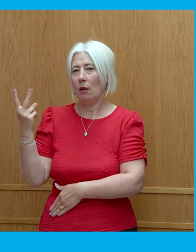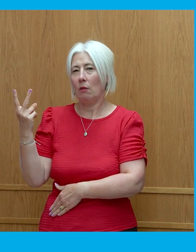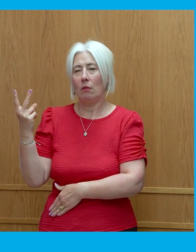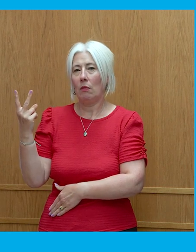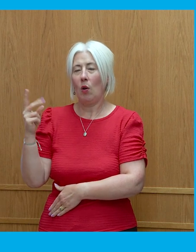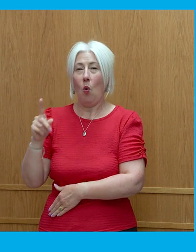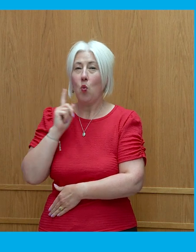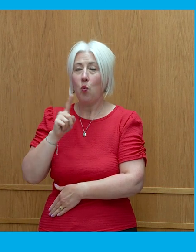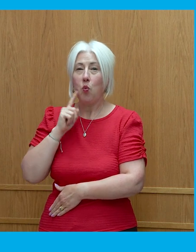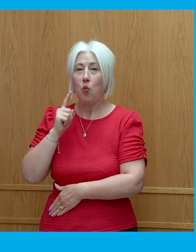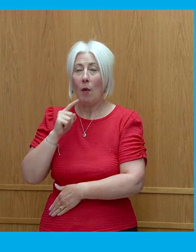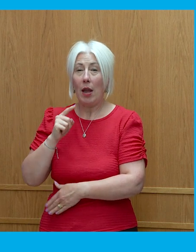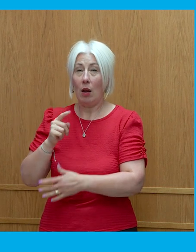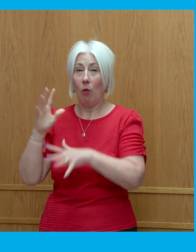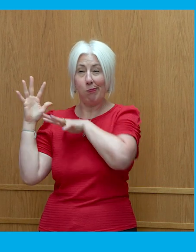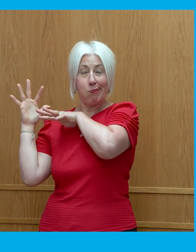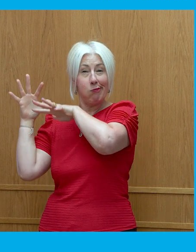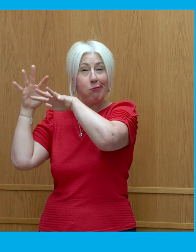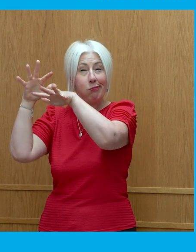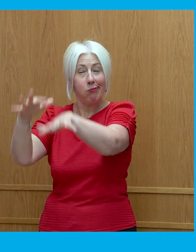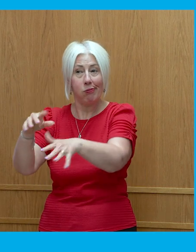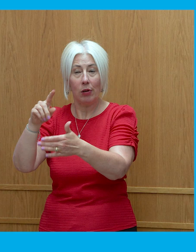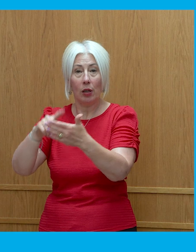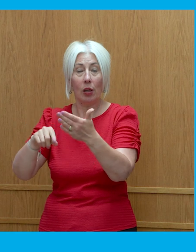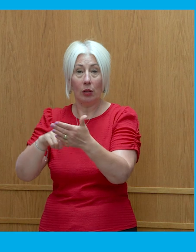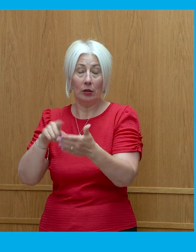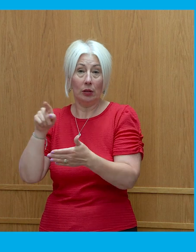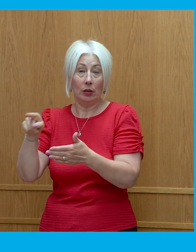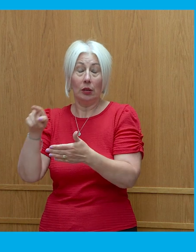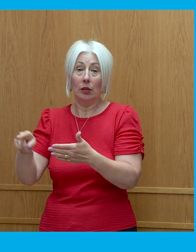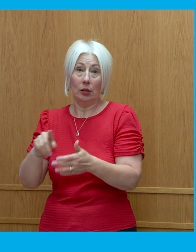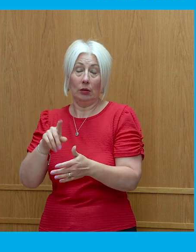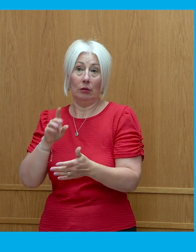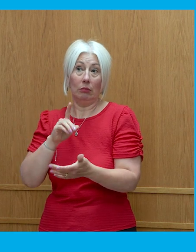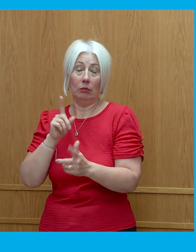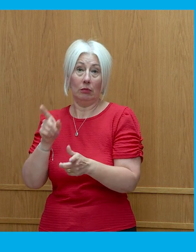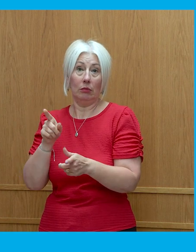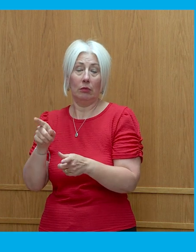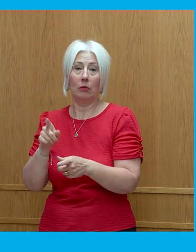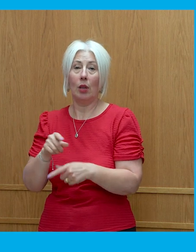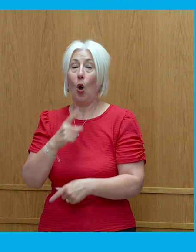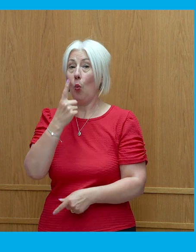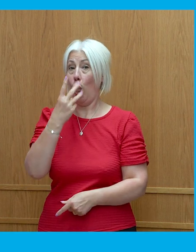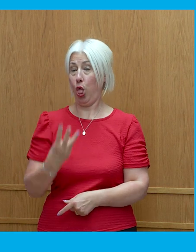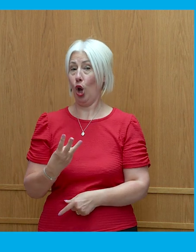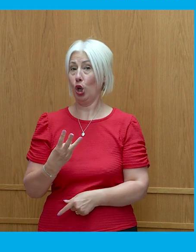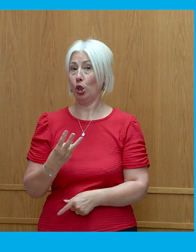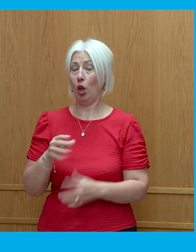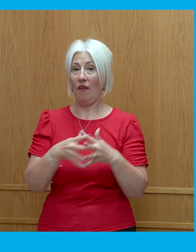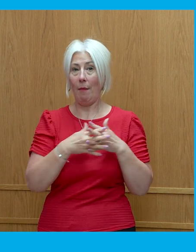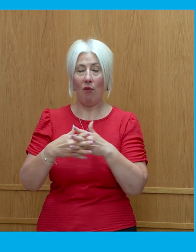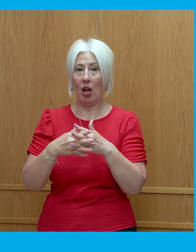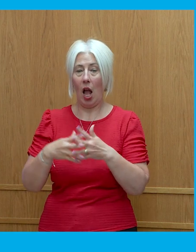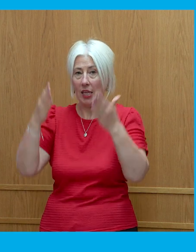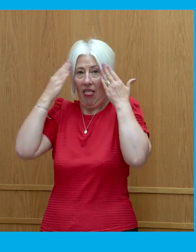of female turnout, largely because of Dobbs. A third of Americans don't even know what Kamala's